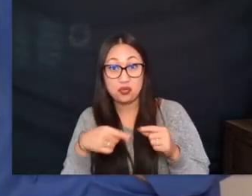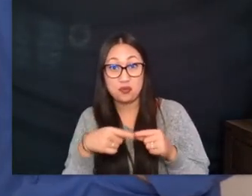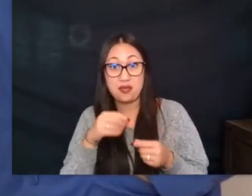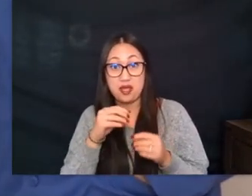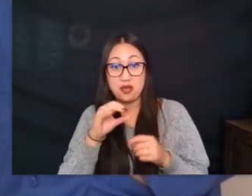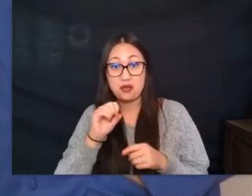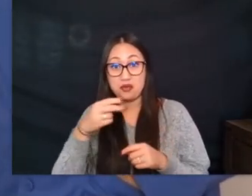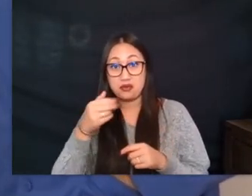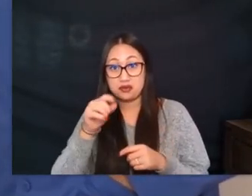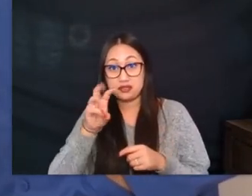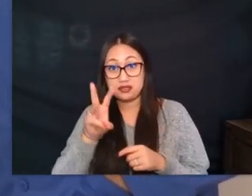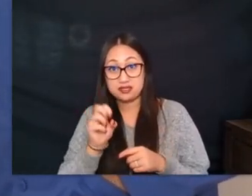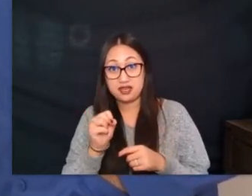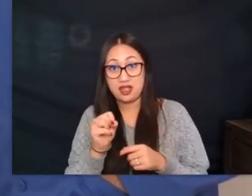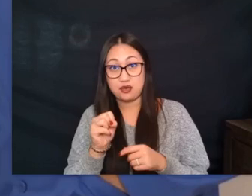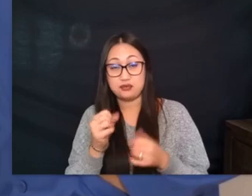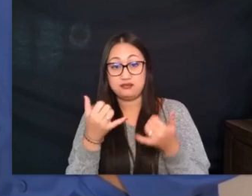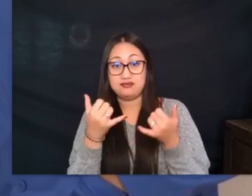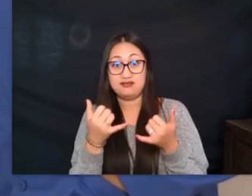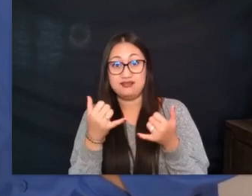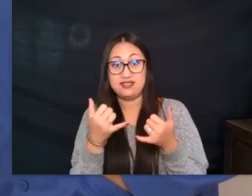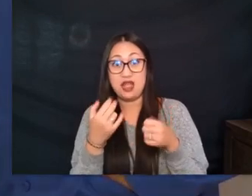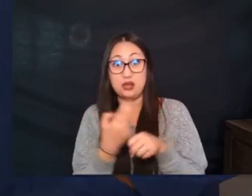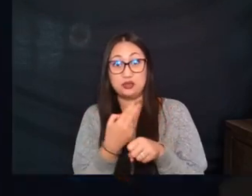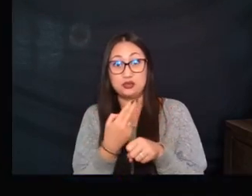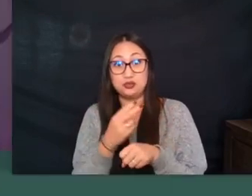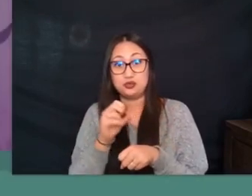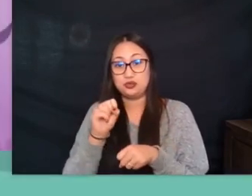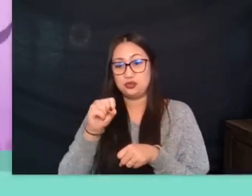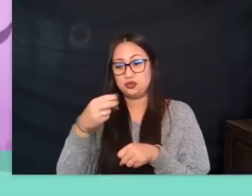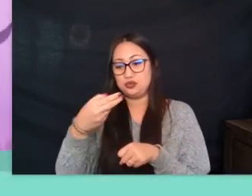See you, pals. See you next time.